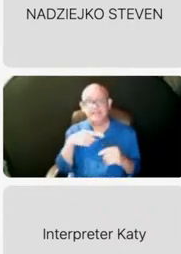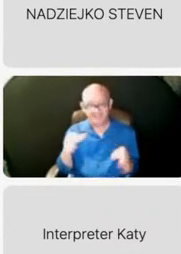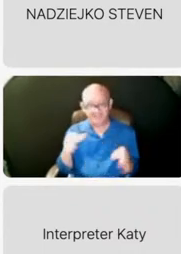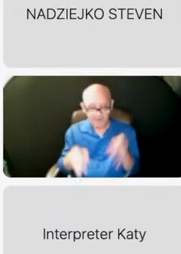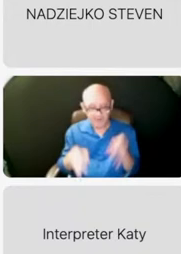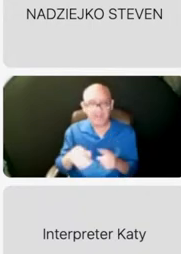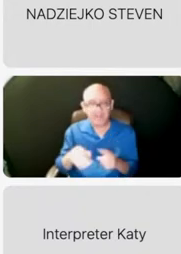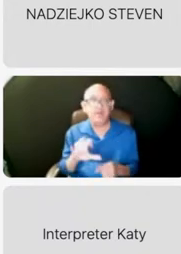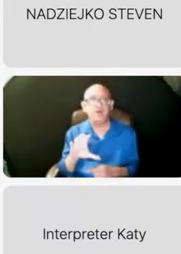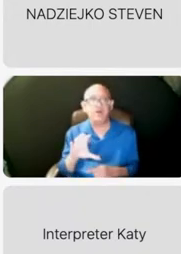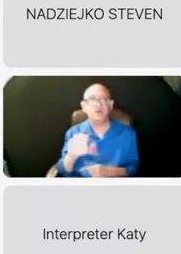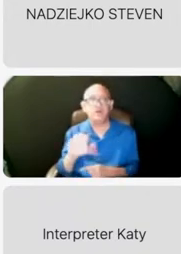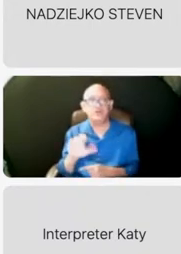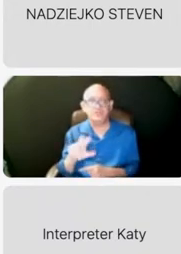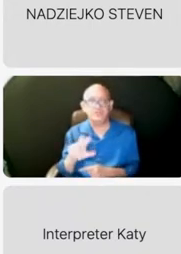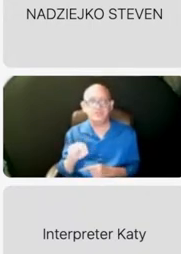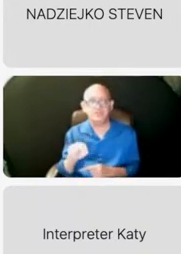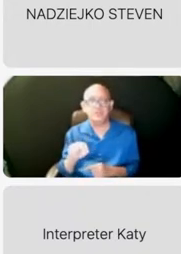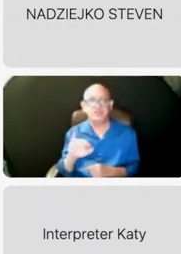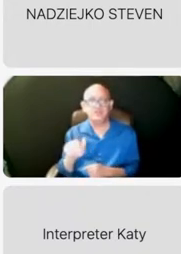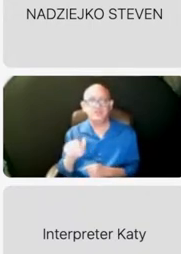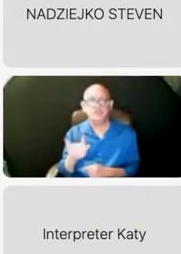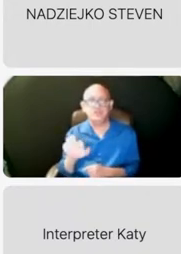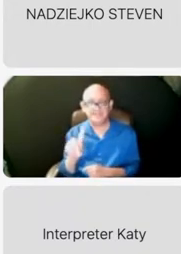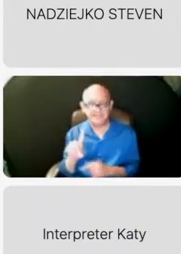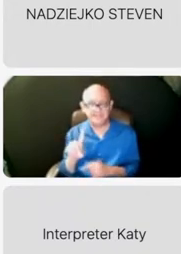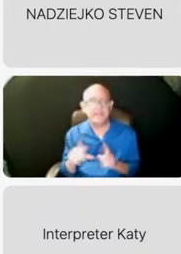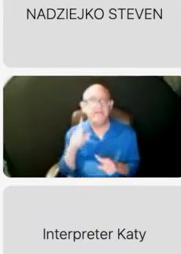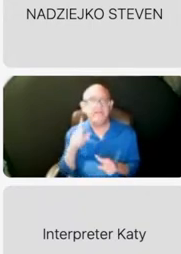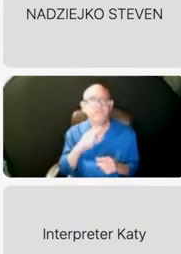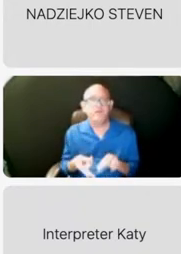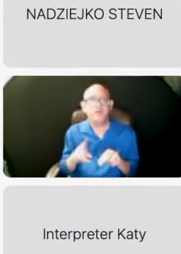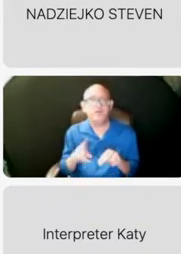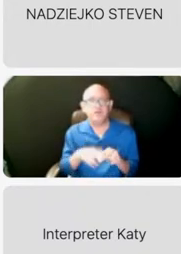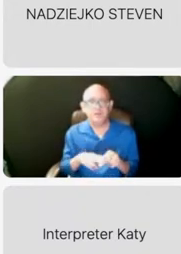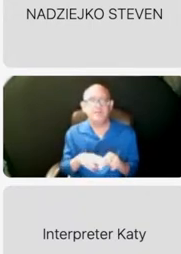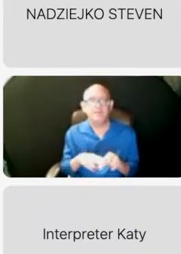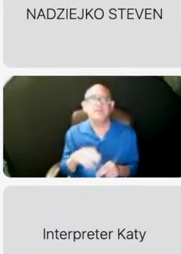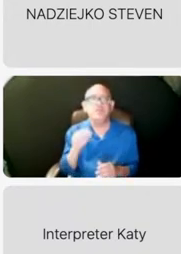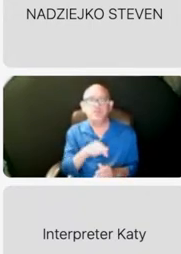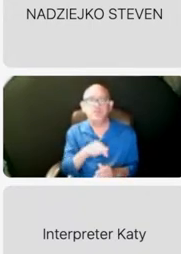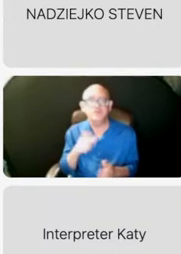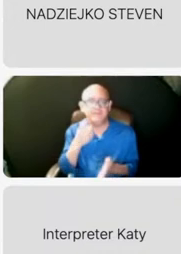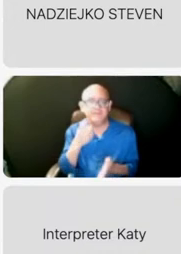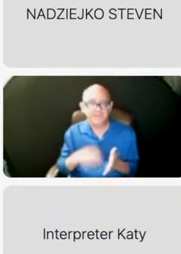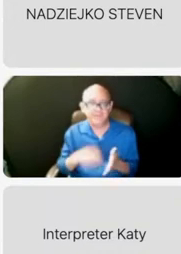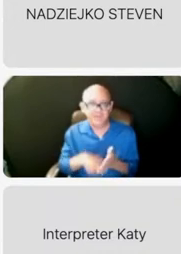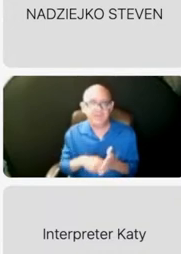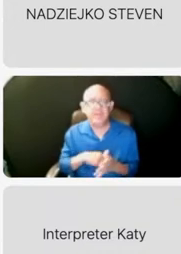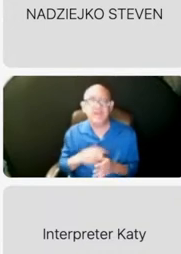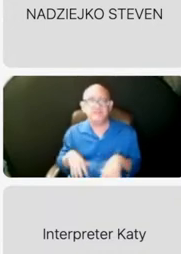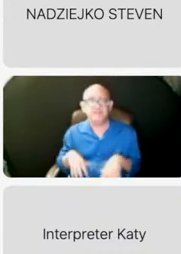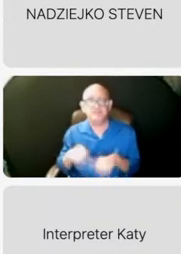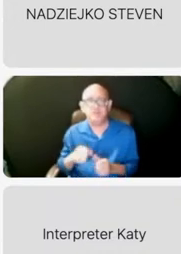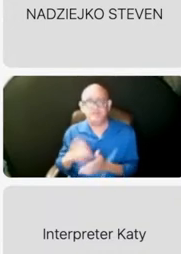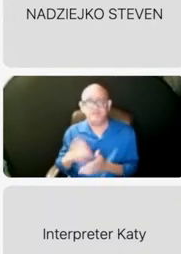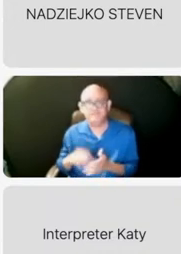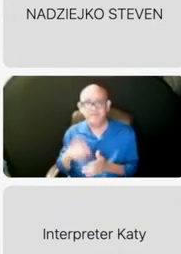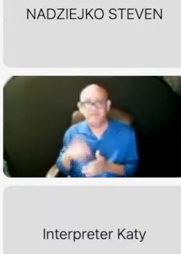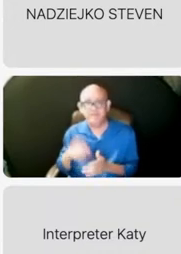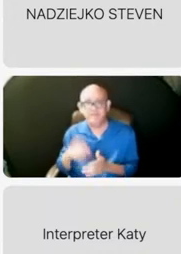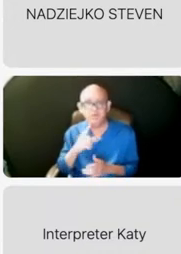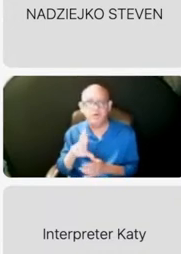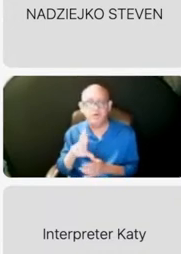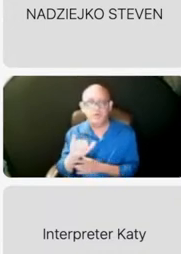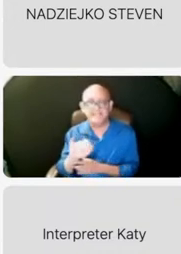increase of statutory school fees and adoption of fee justification reports of this residential and commercial